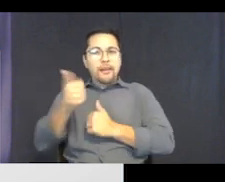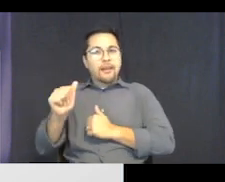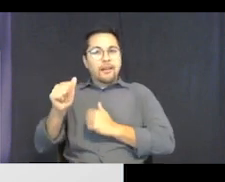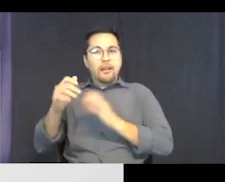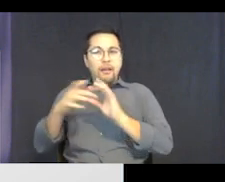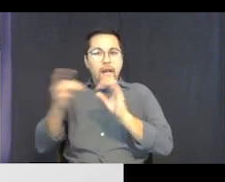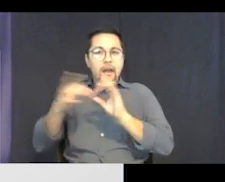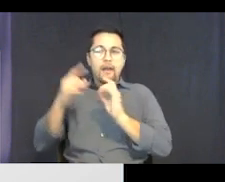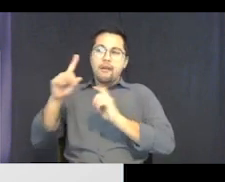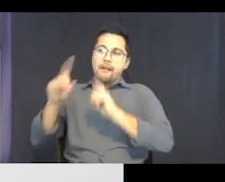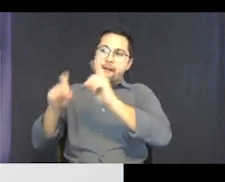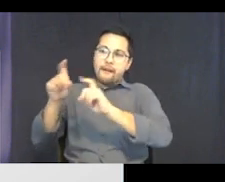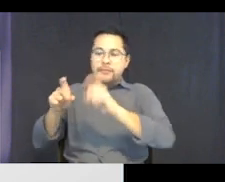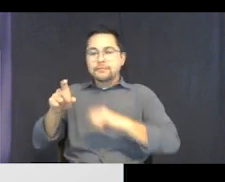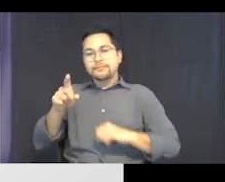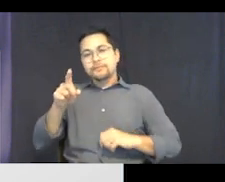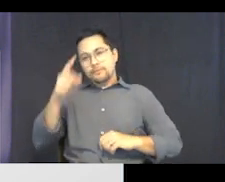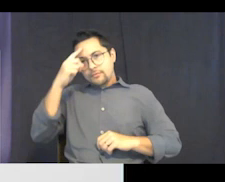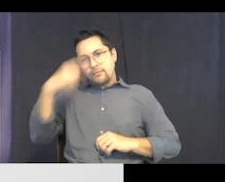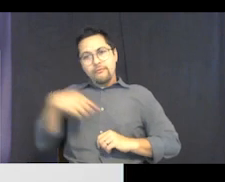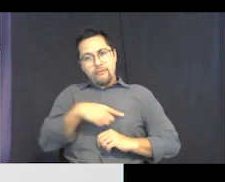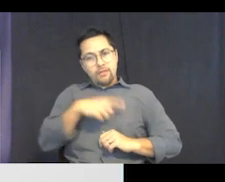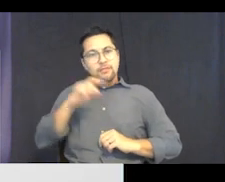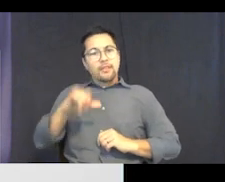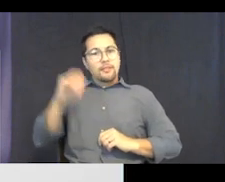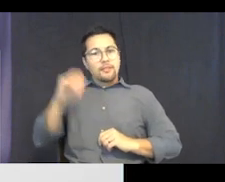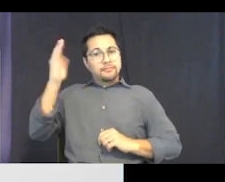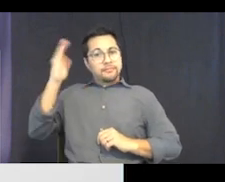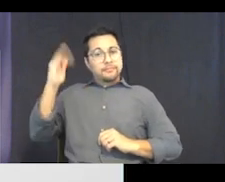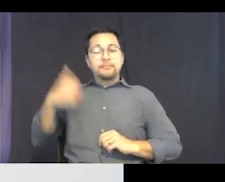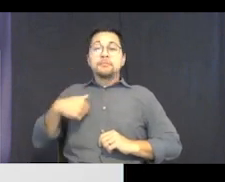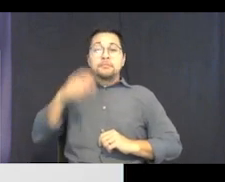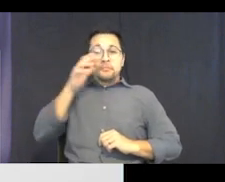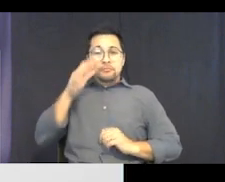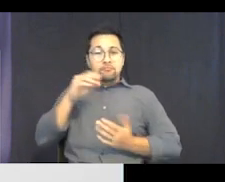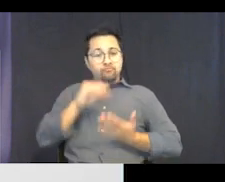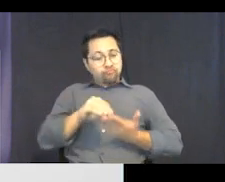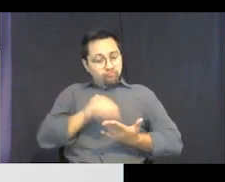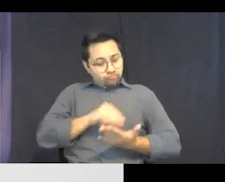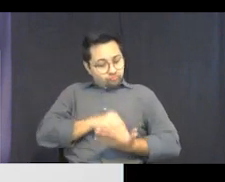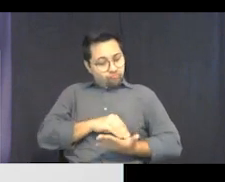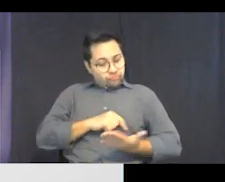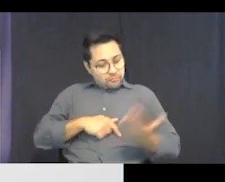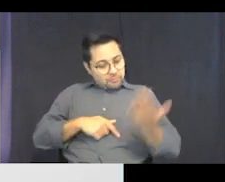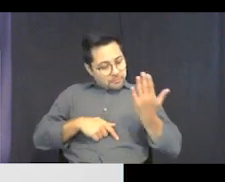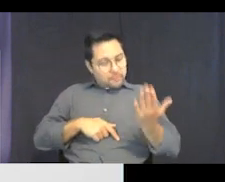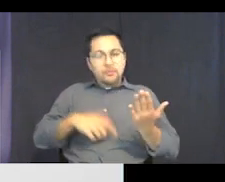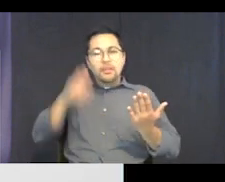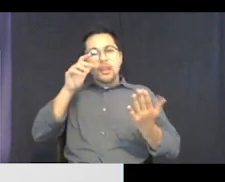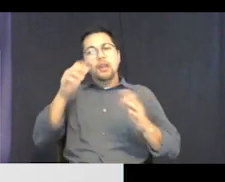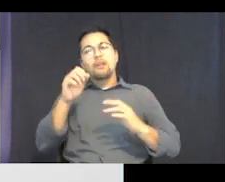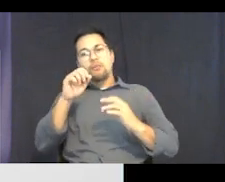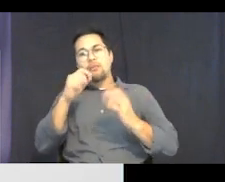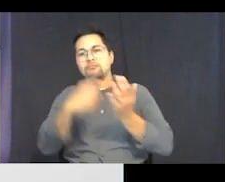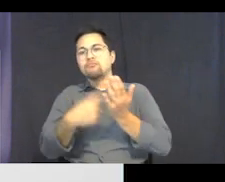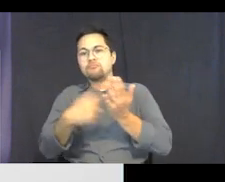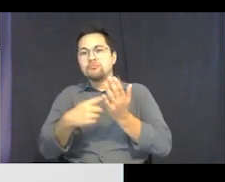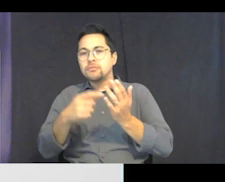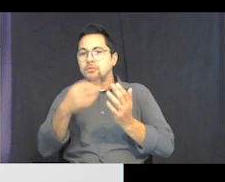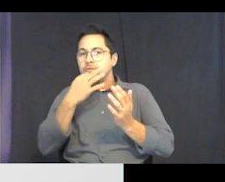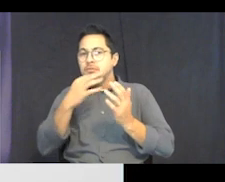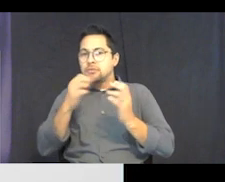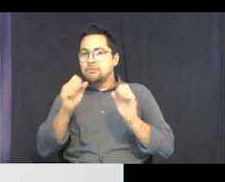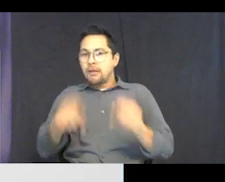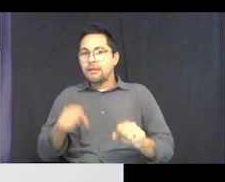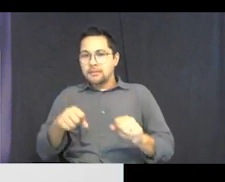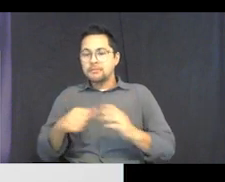comments that you have for those of us that presented today. We will take those comments and questions and address them as quickly